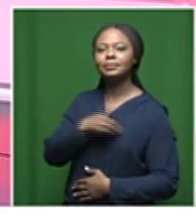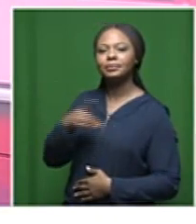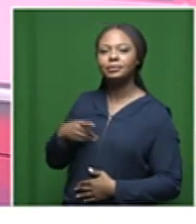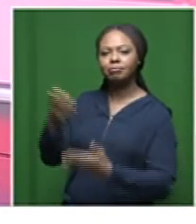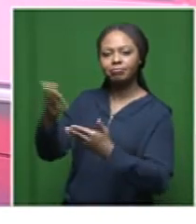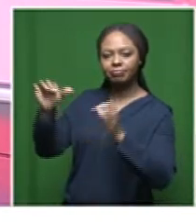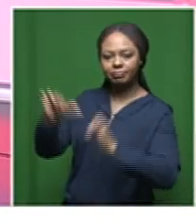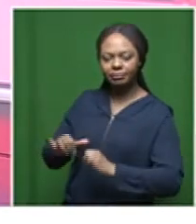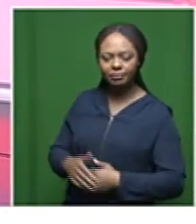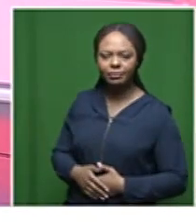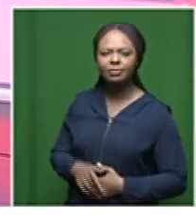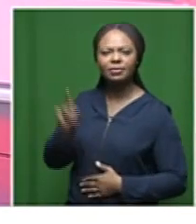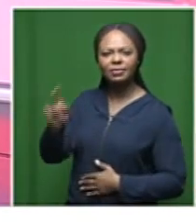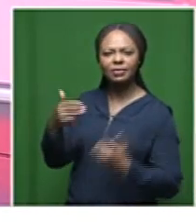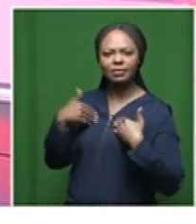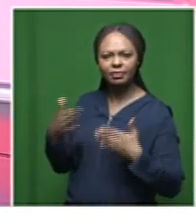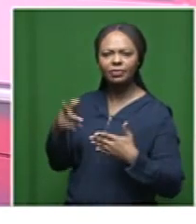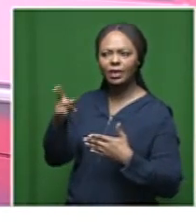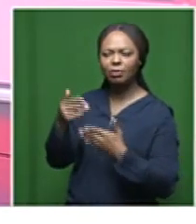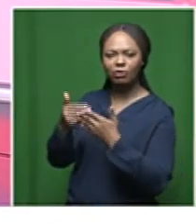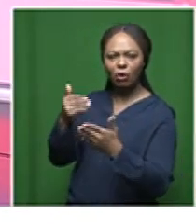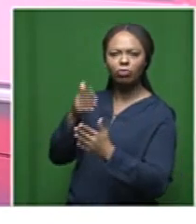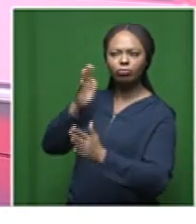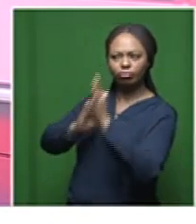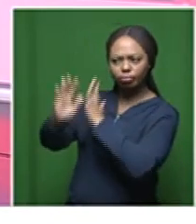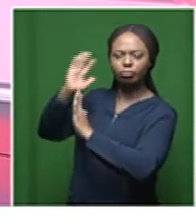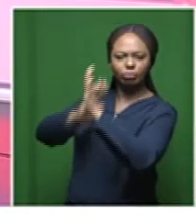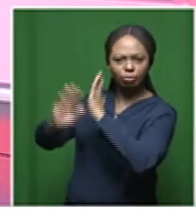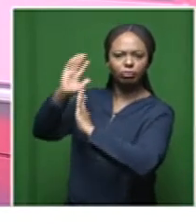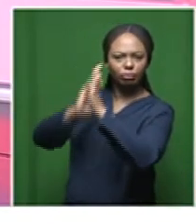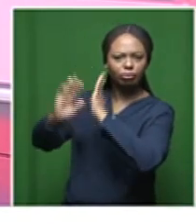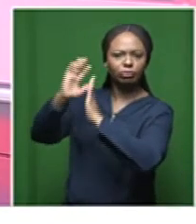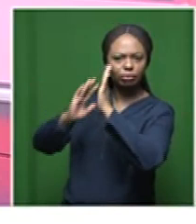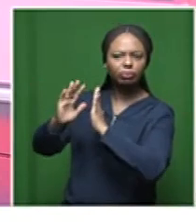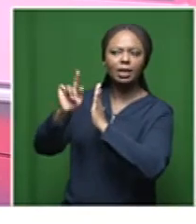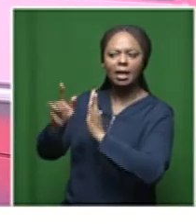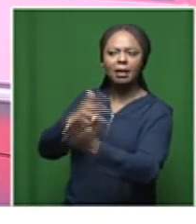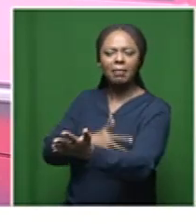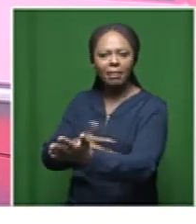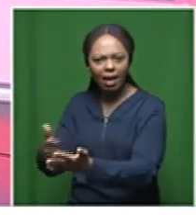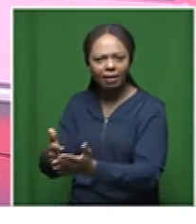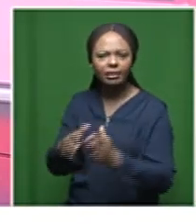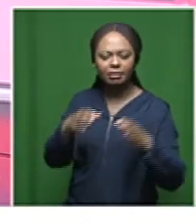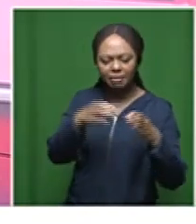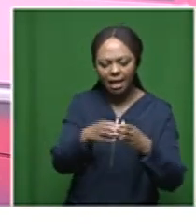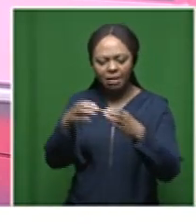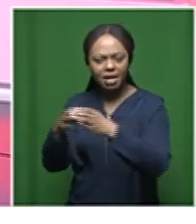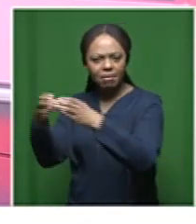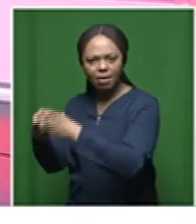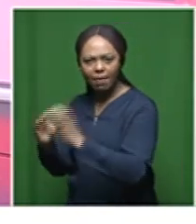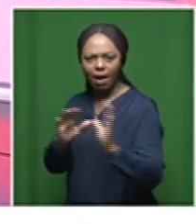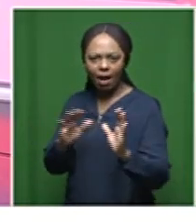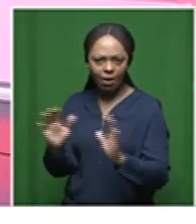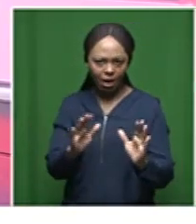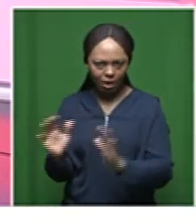off earlier on by doing is really describing what happens and how we get to a pack of blood that someone in need of it would receive it.